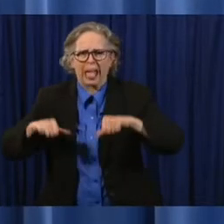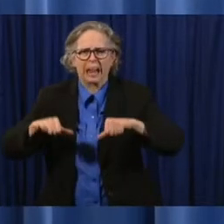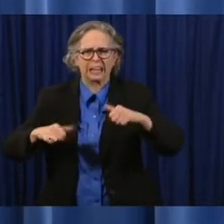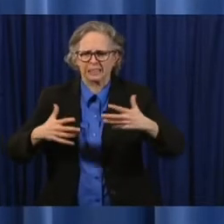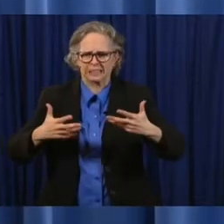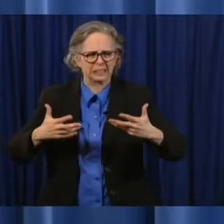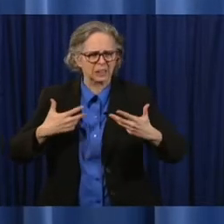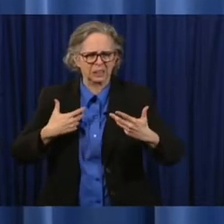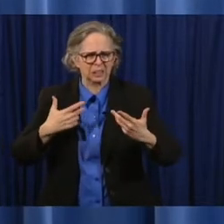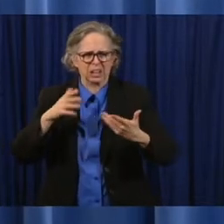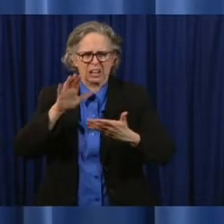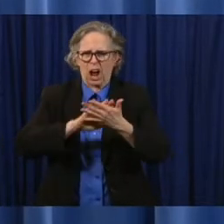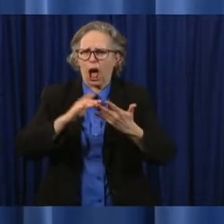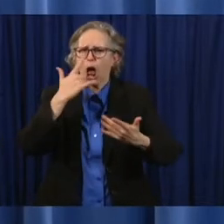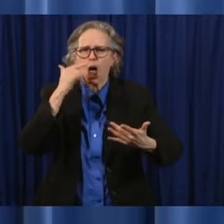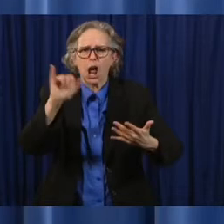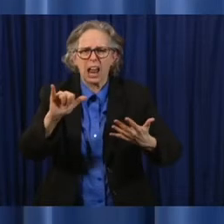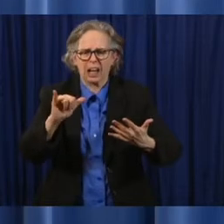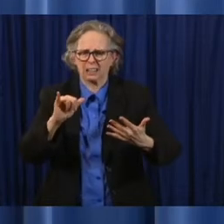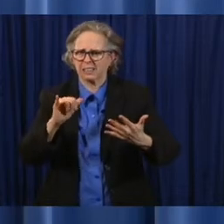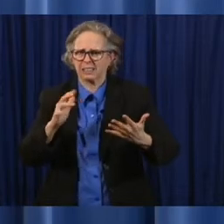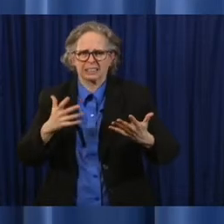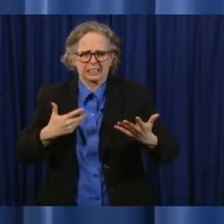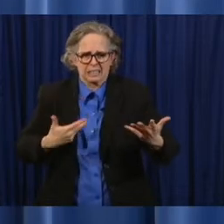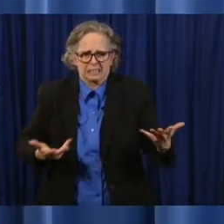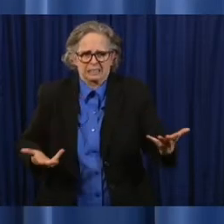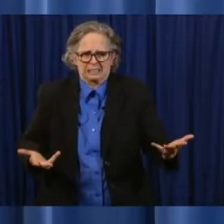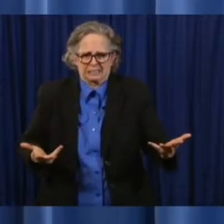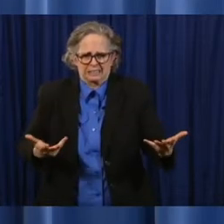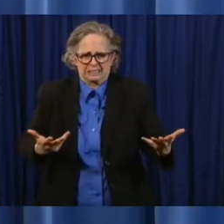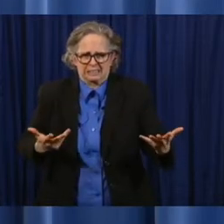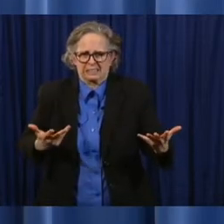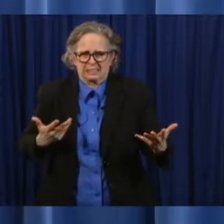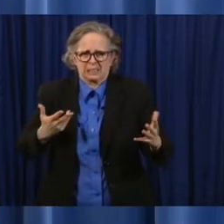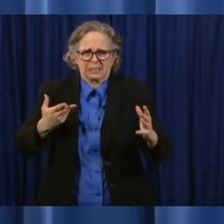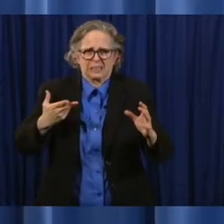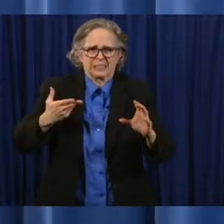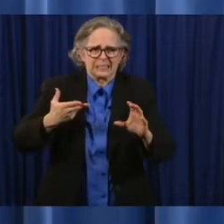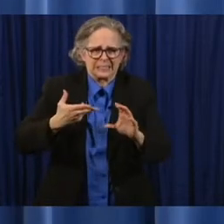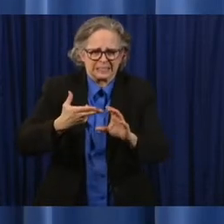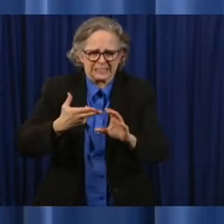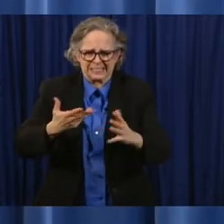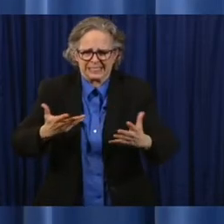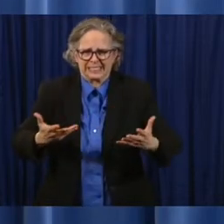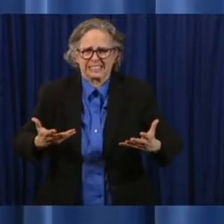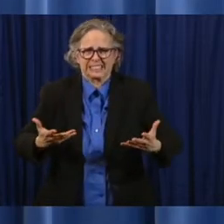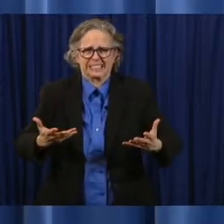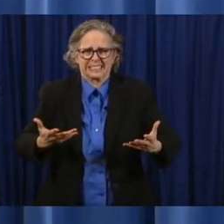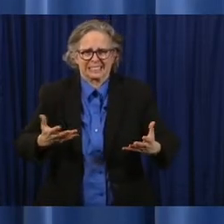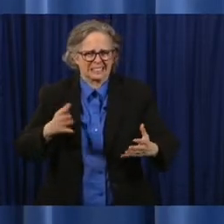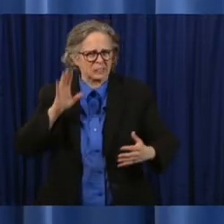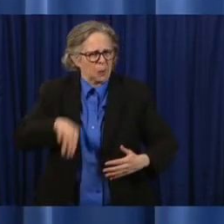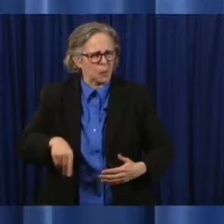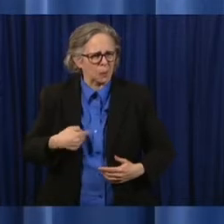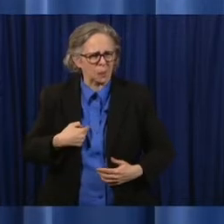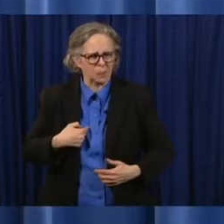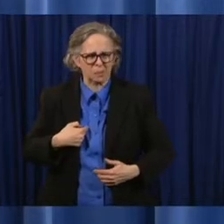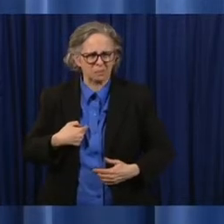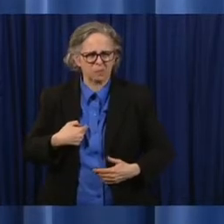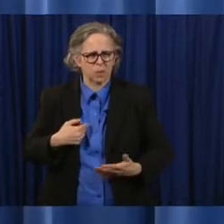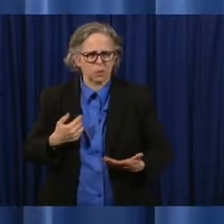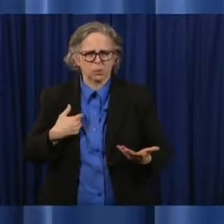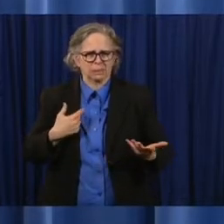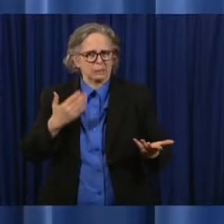look like in late August or whenever they're set to go. And that's something that, you know, we don't really know